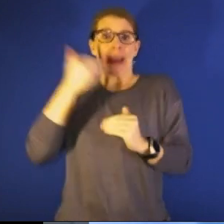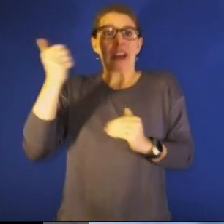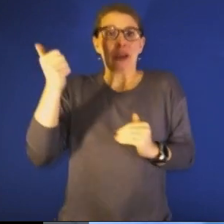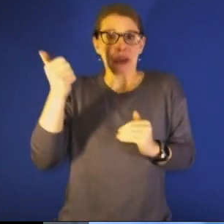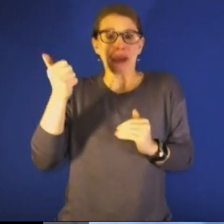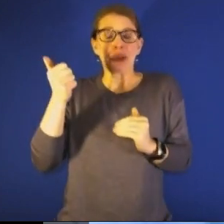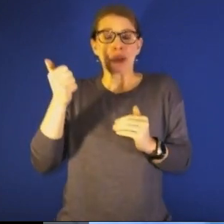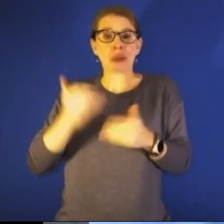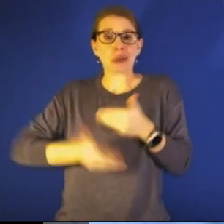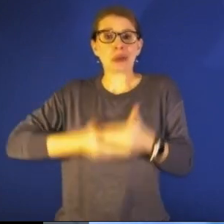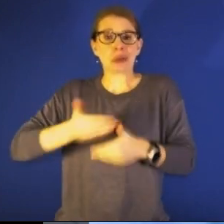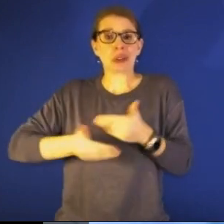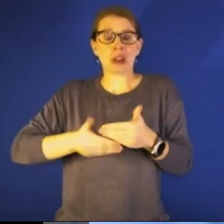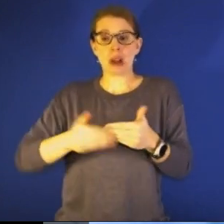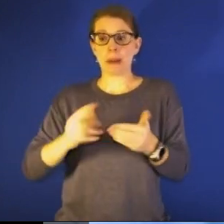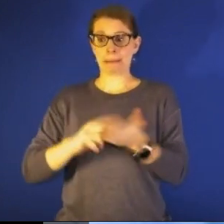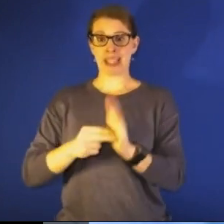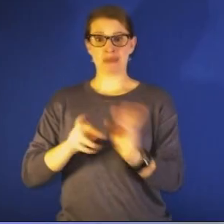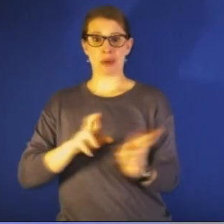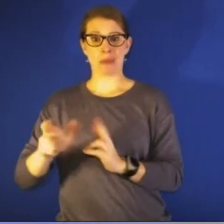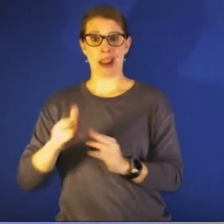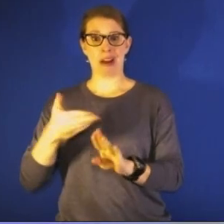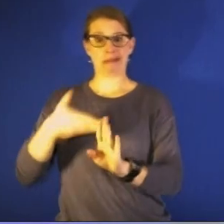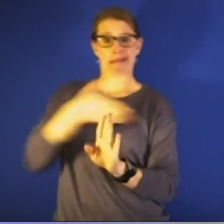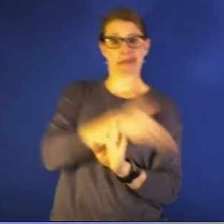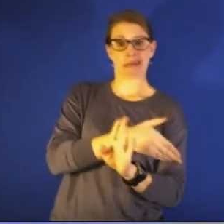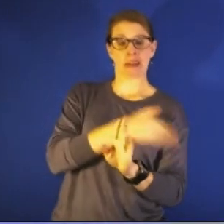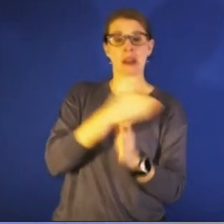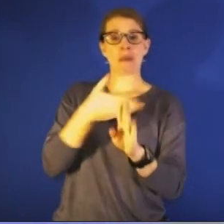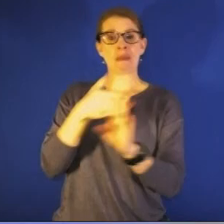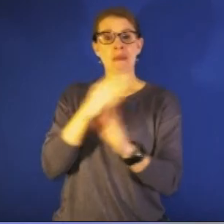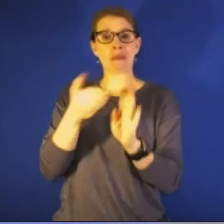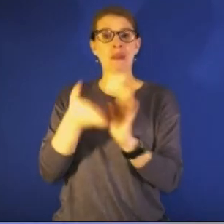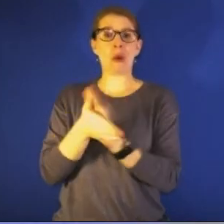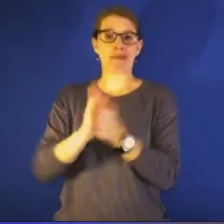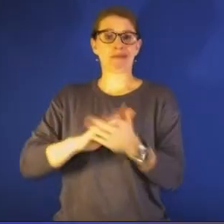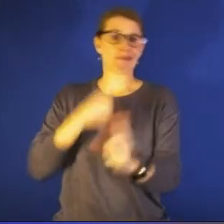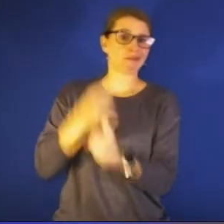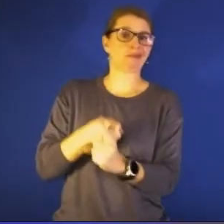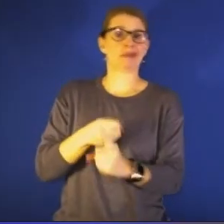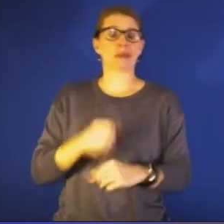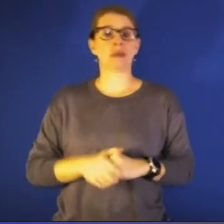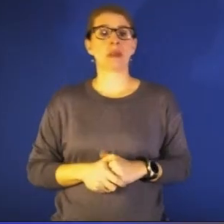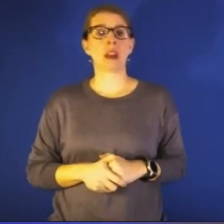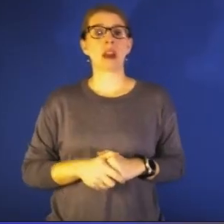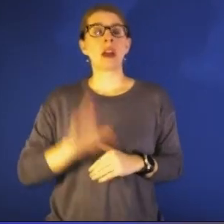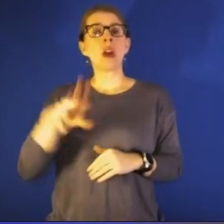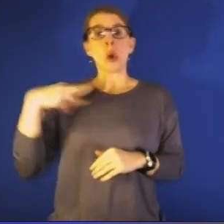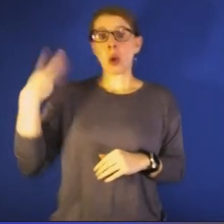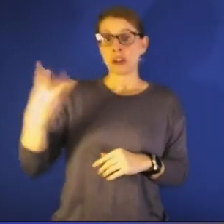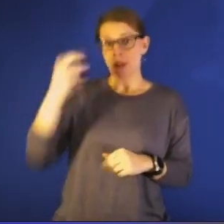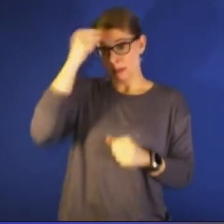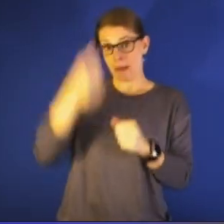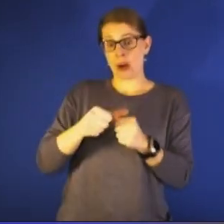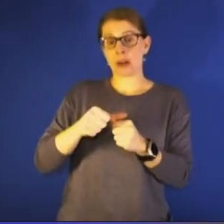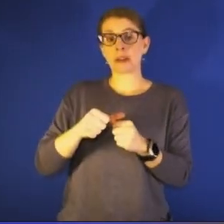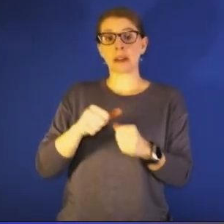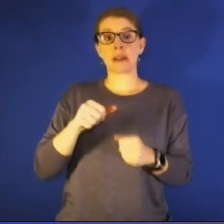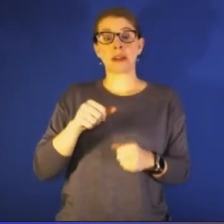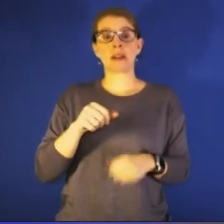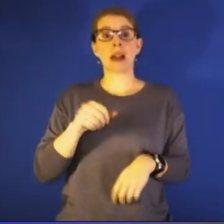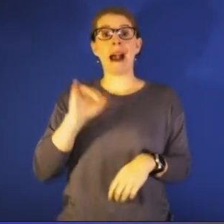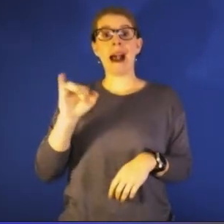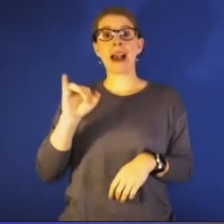to prepare as best we can. Yeah, I know the folks out in Washington, if you guys remember back at the beginning of the program, the IHME